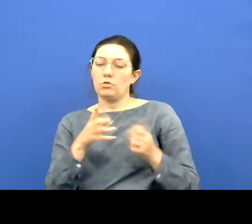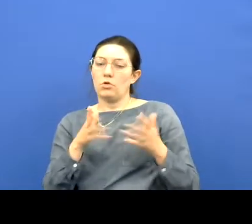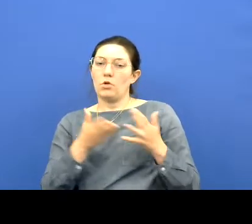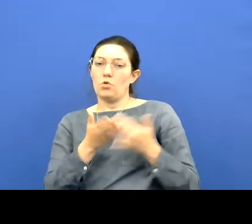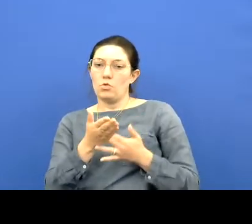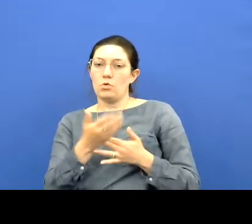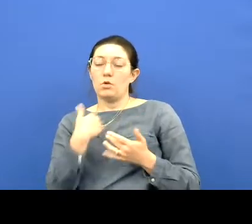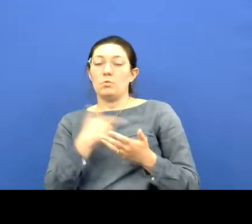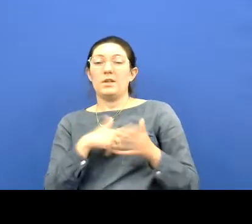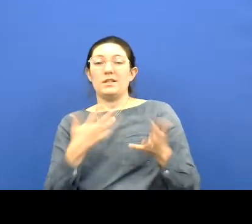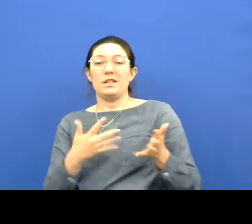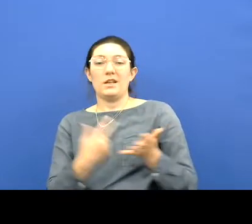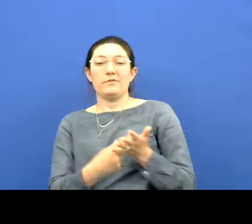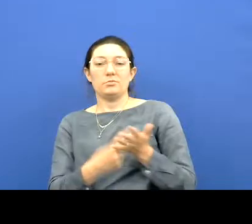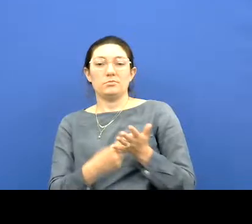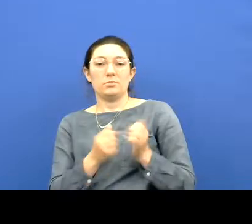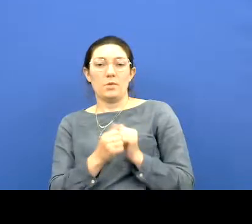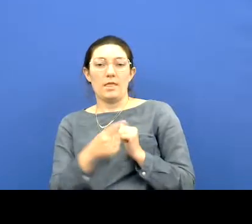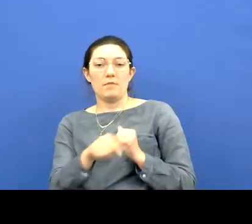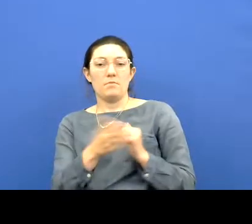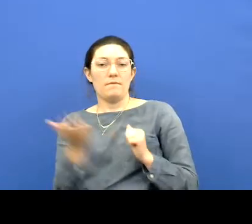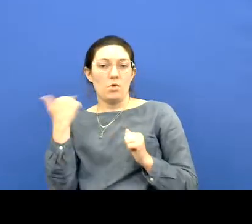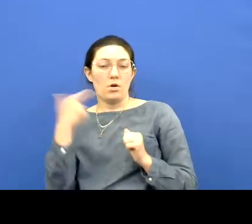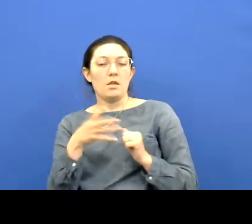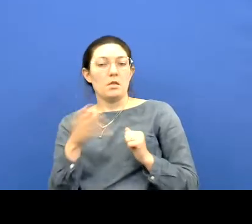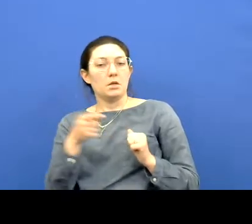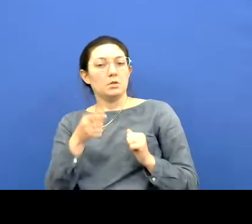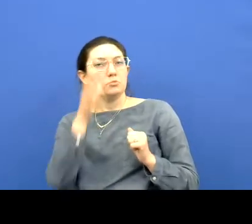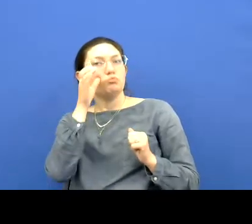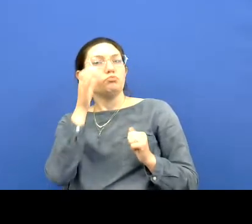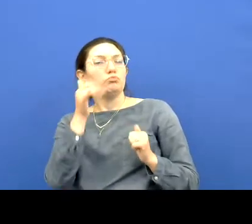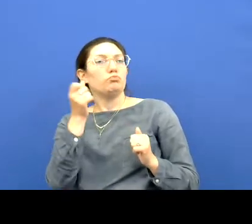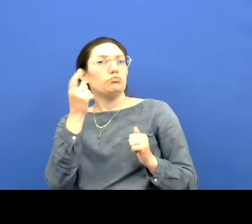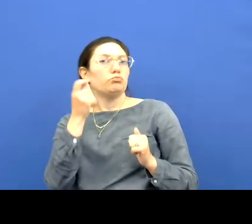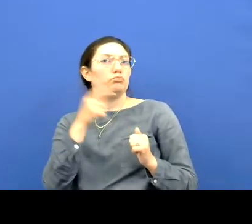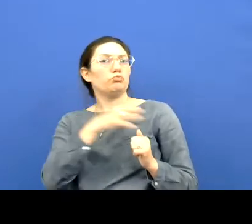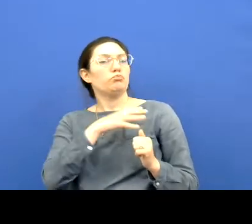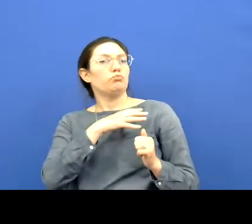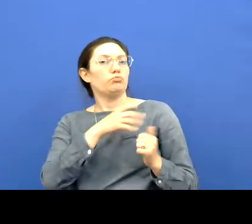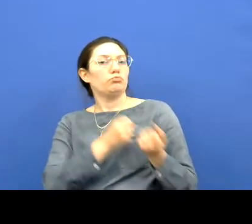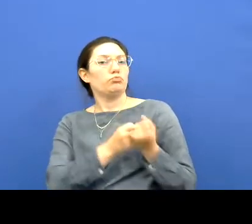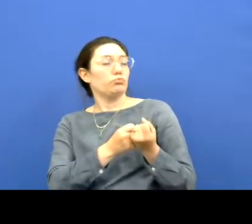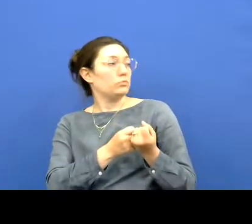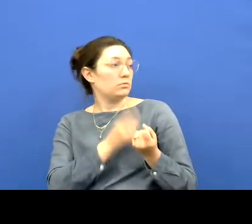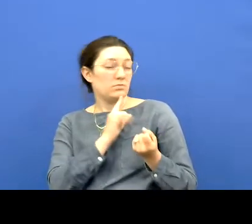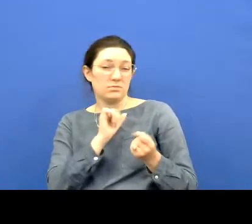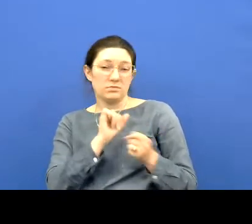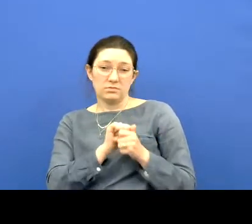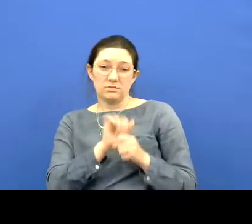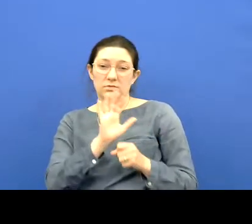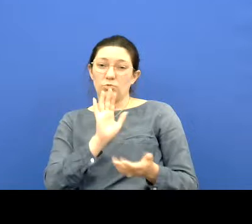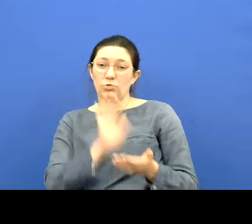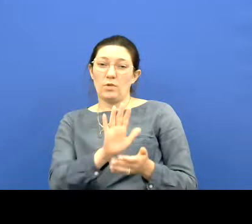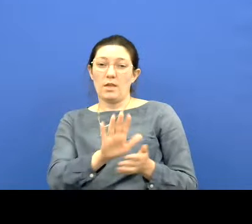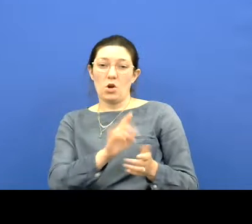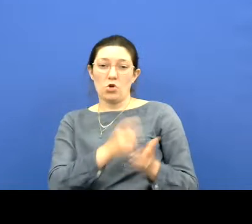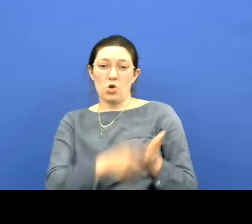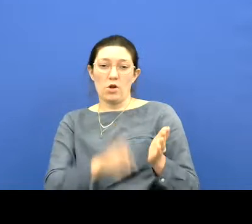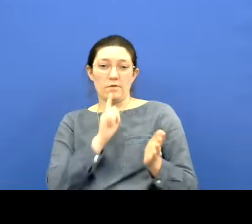preliminary discussions with them before, and they seemed in favor of it. Why wouldn't they? It will actually reduce their cost to develop